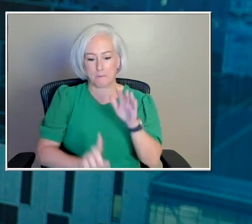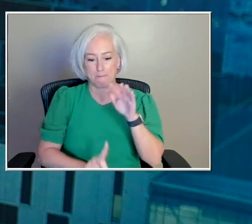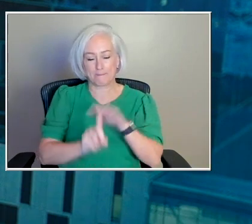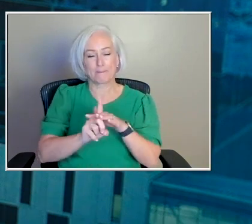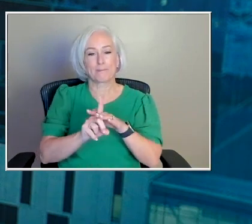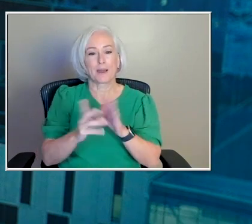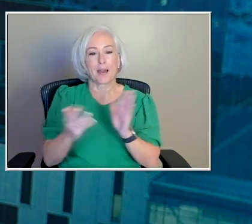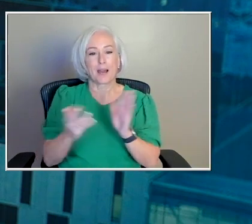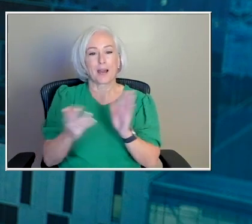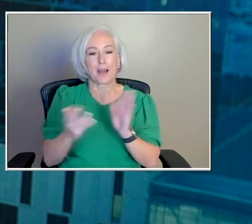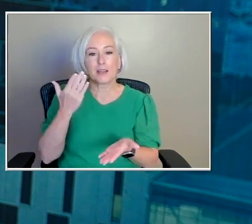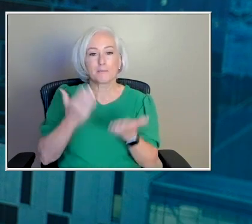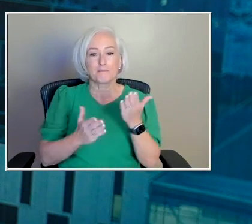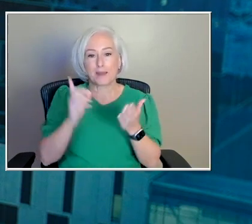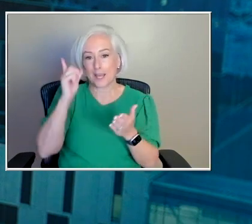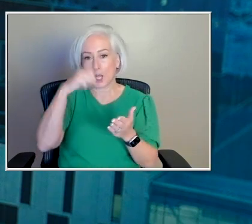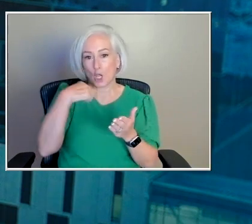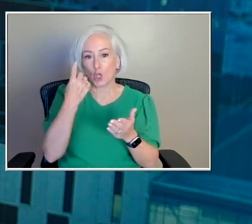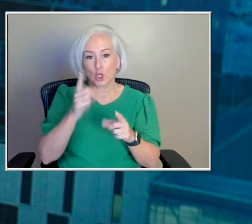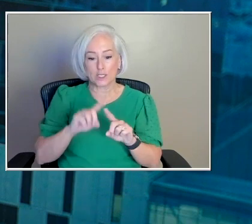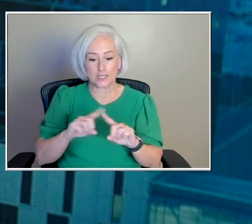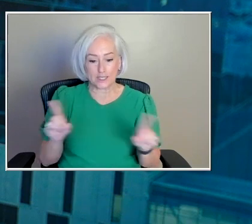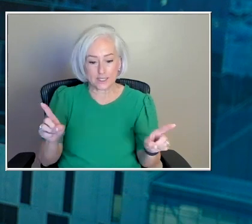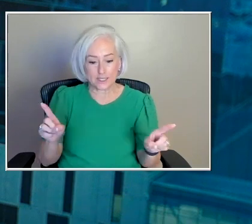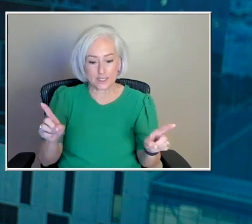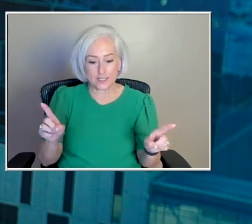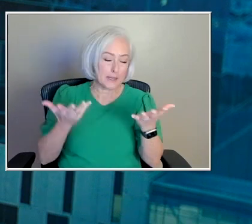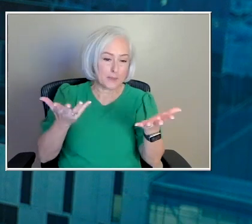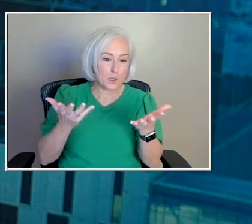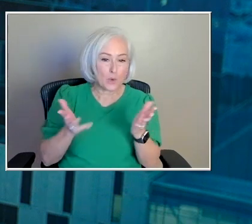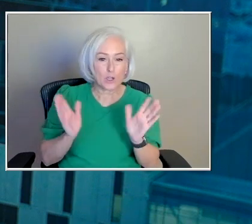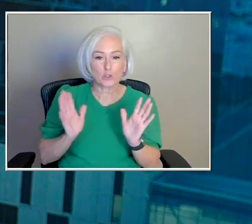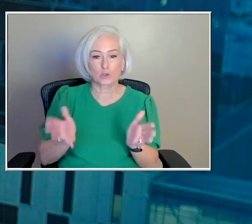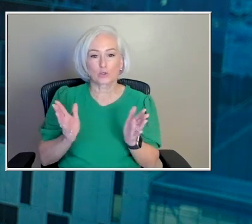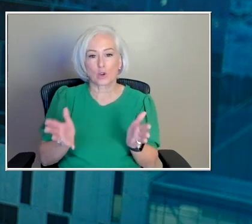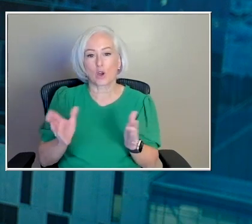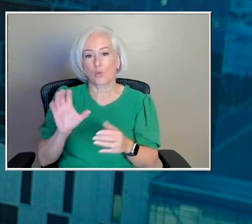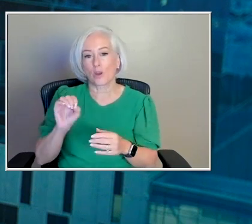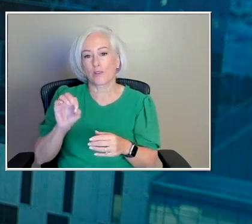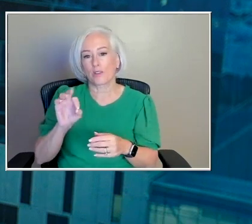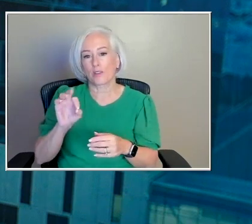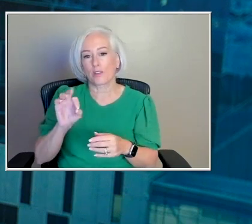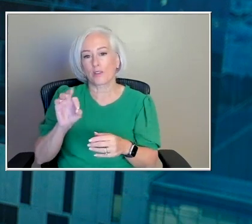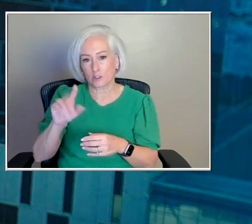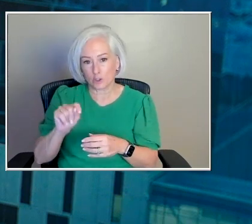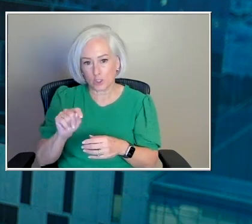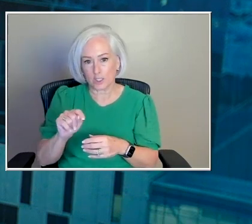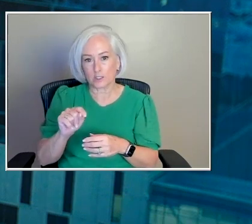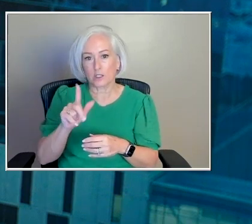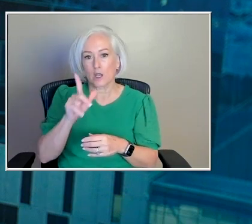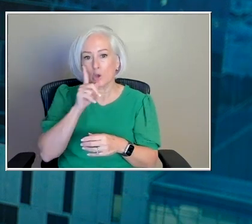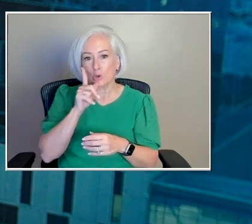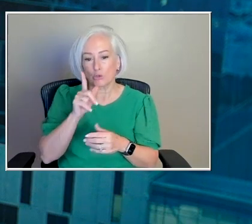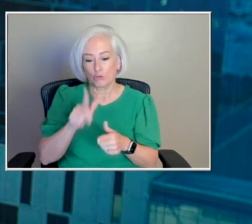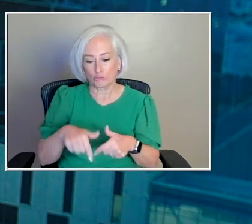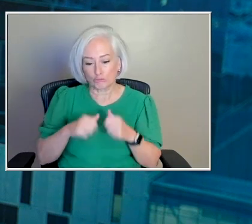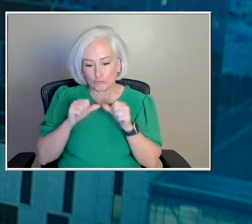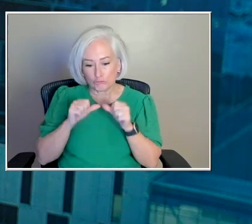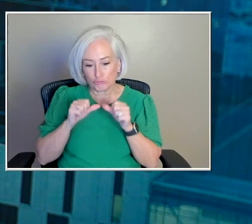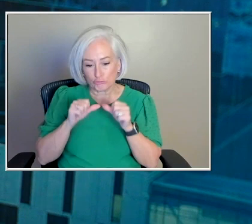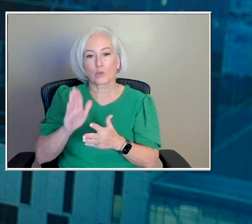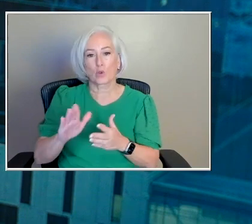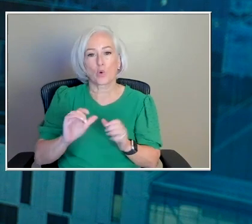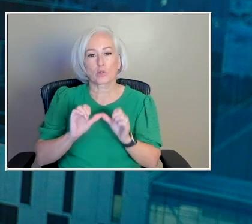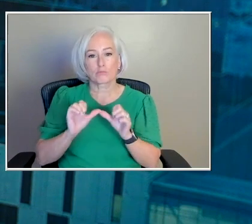to the oncologist that is continuing during your survivorship time to really help guide